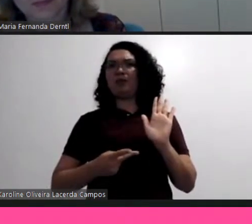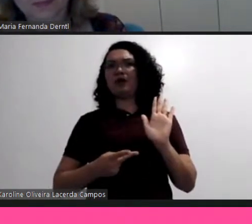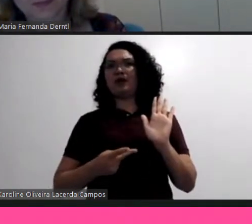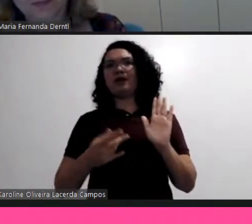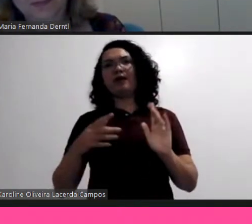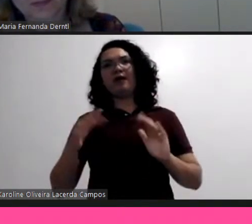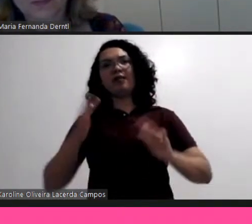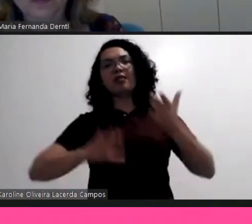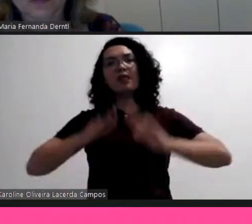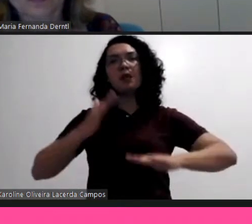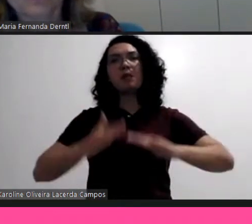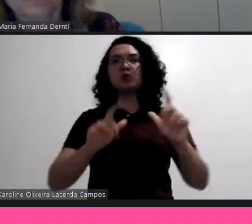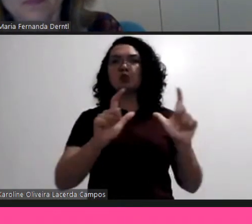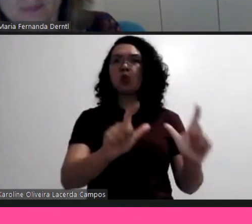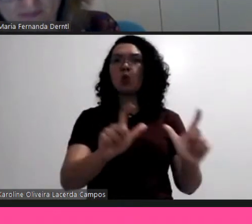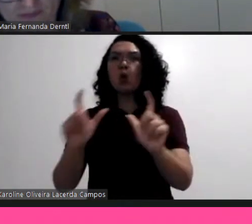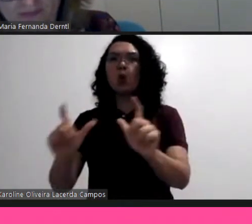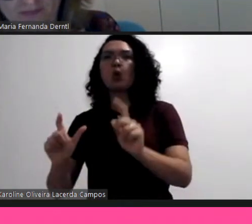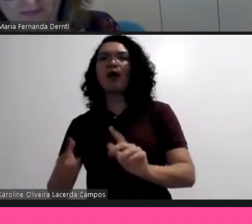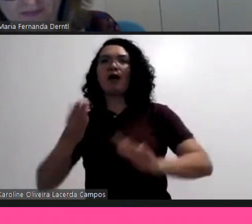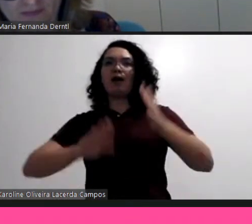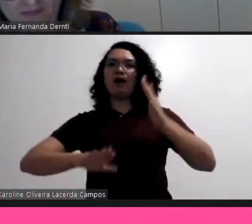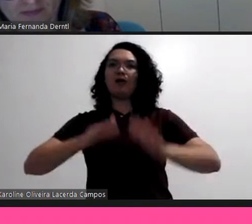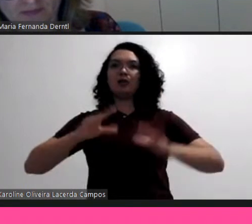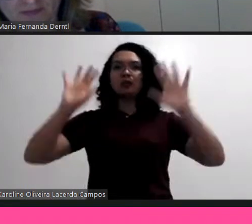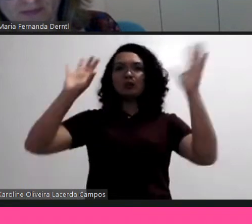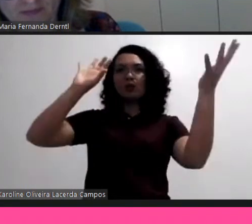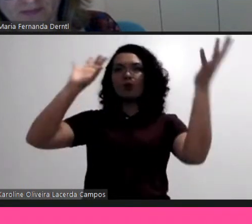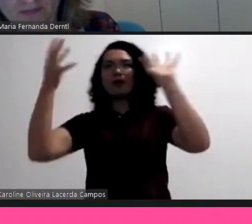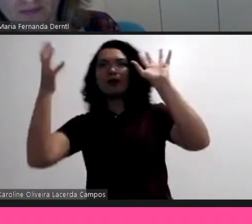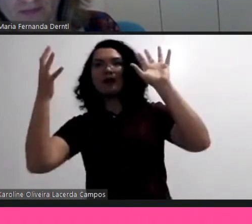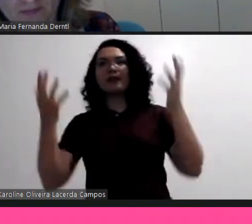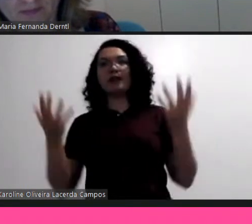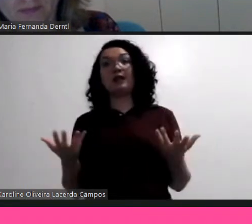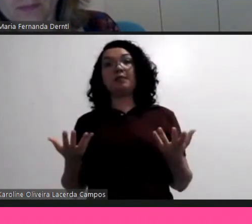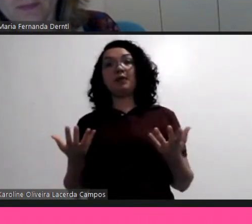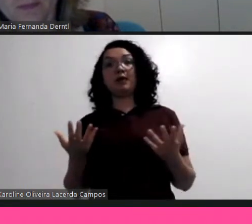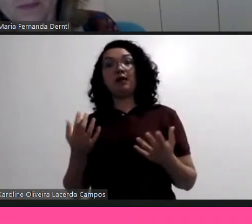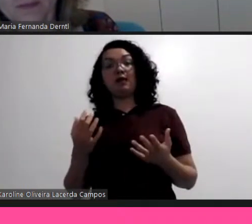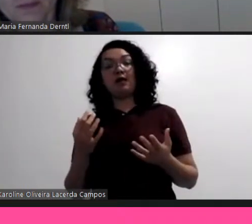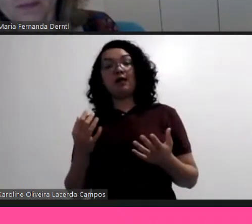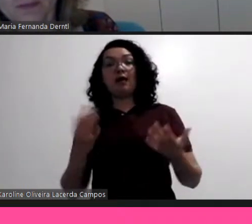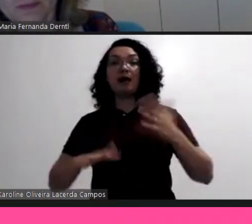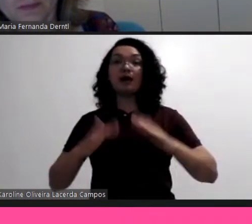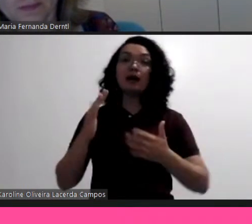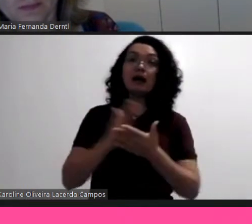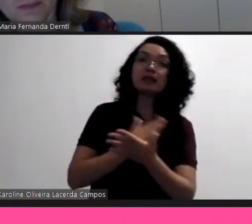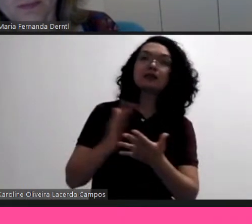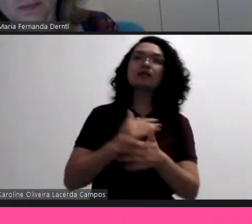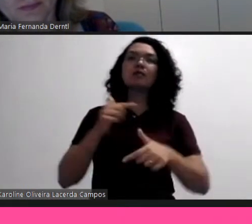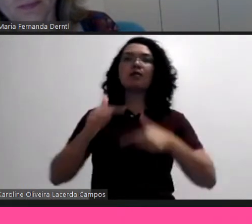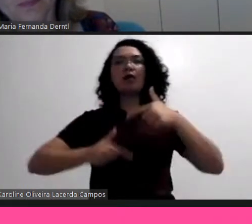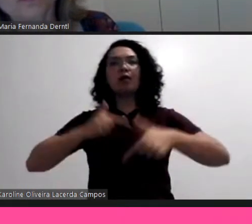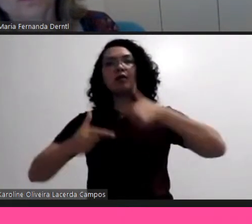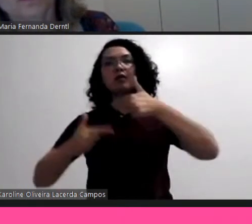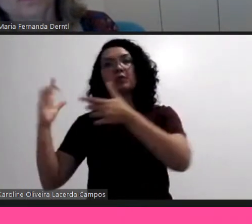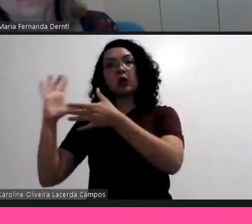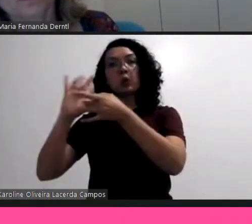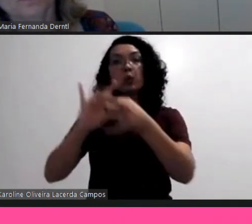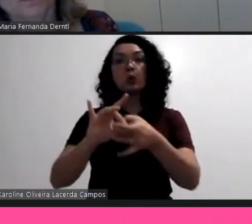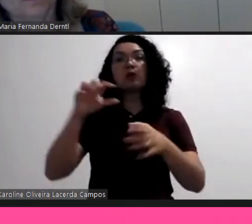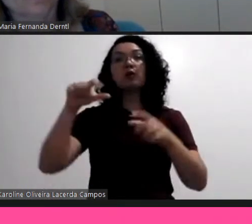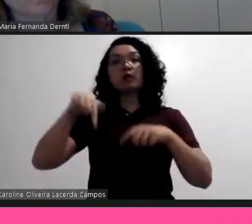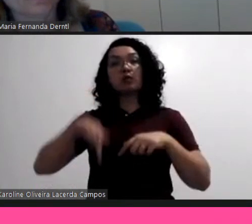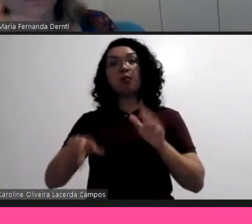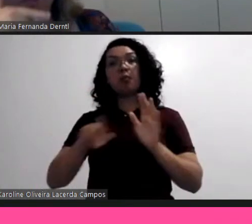to work in a local context and understanding its traditions. But there is a lot of debate right now about what that is.